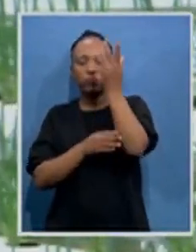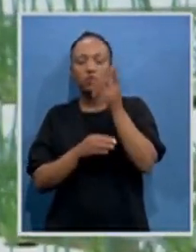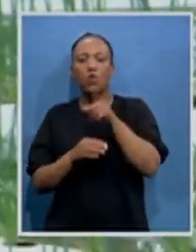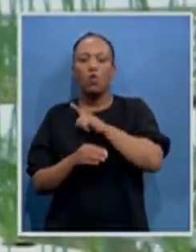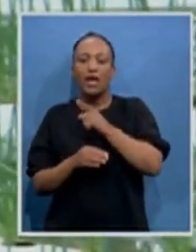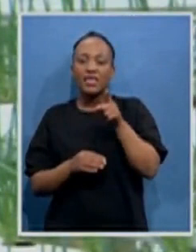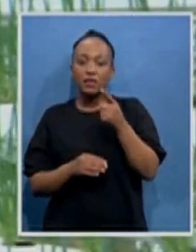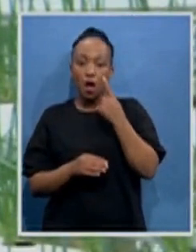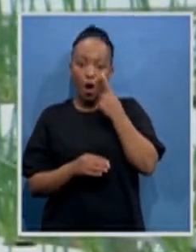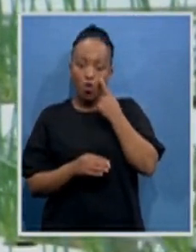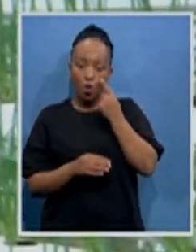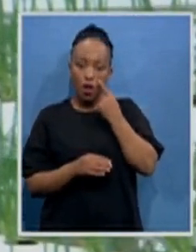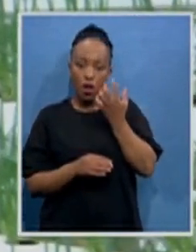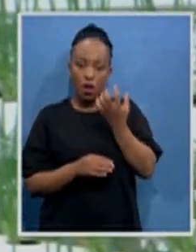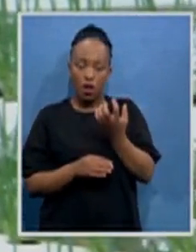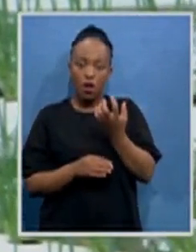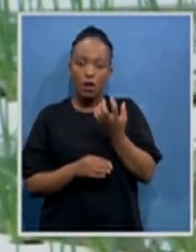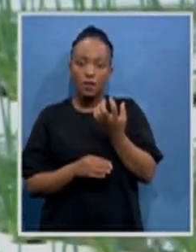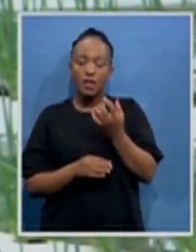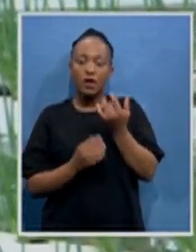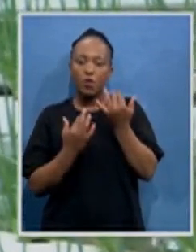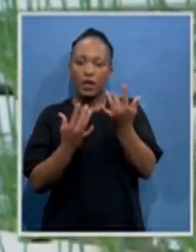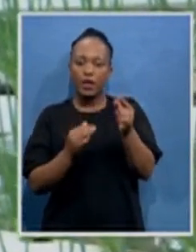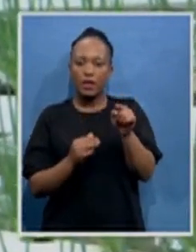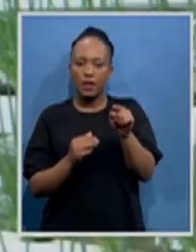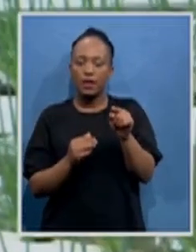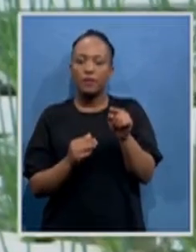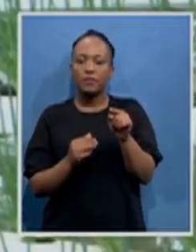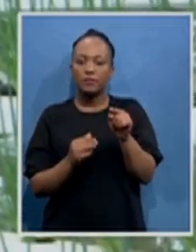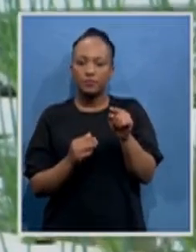weeks old. So spring onion can take